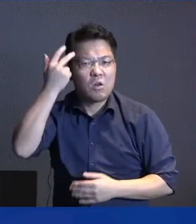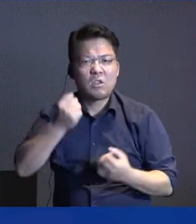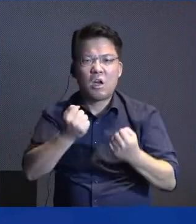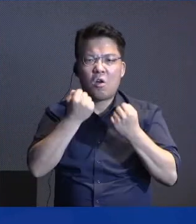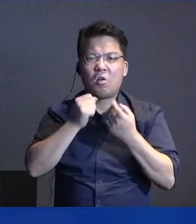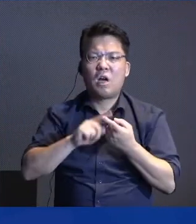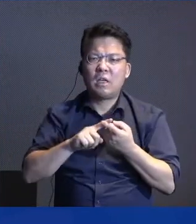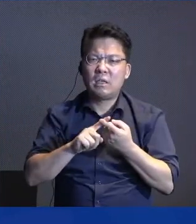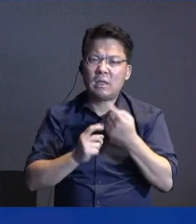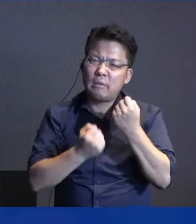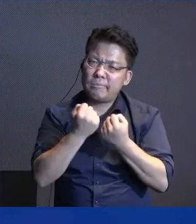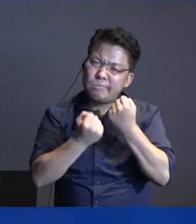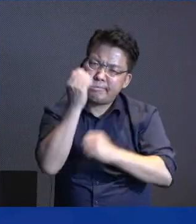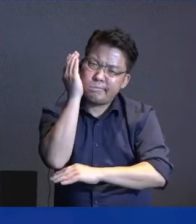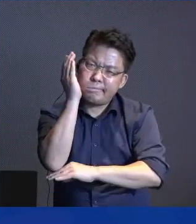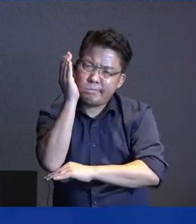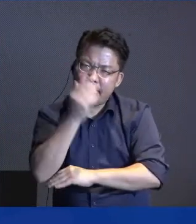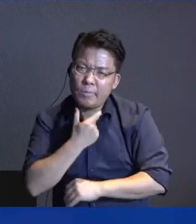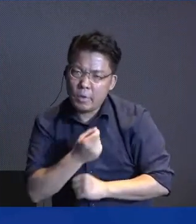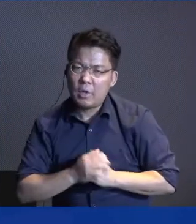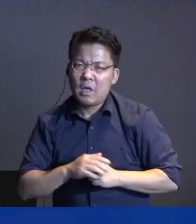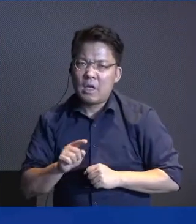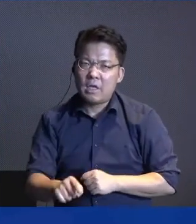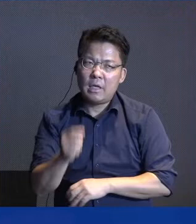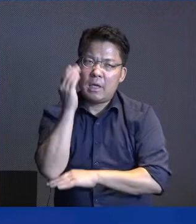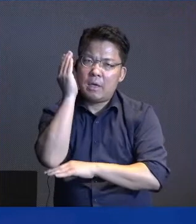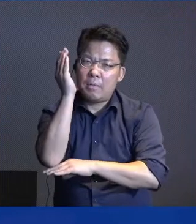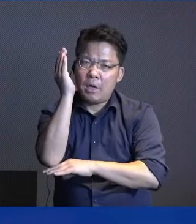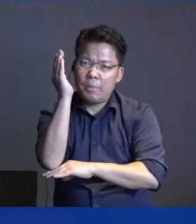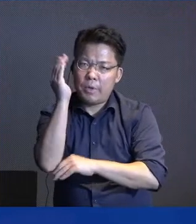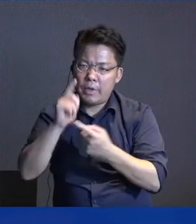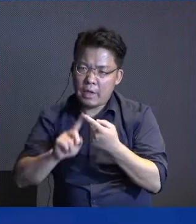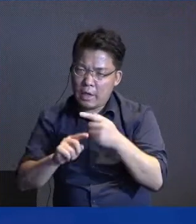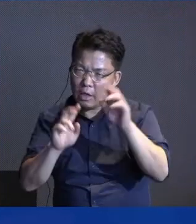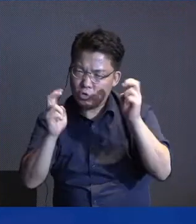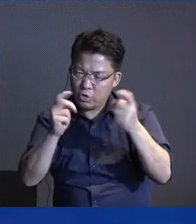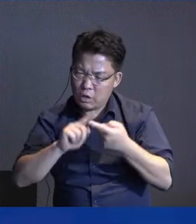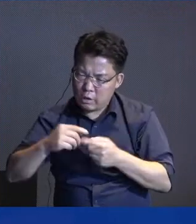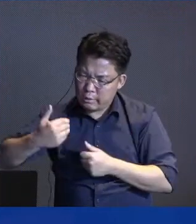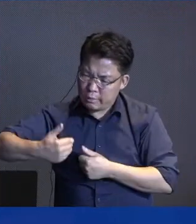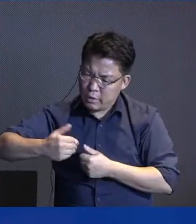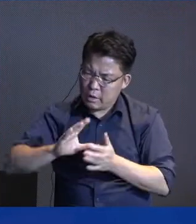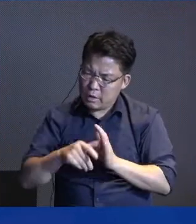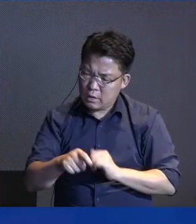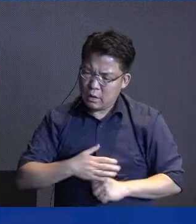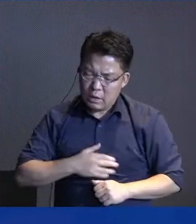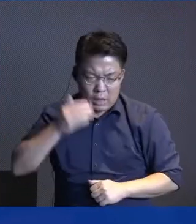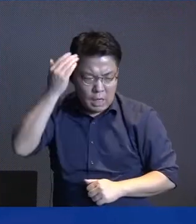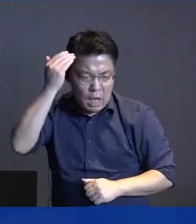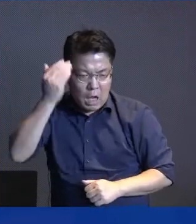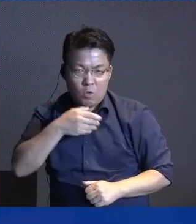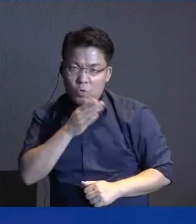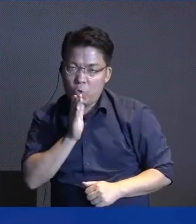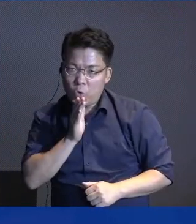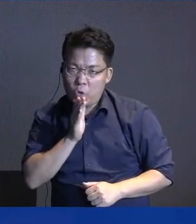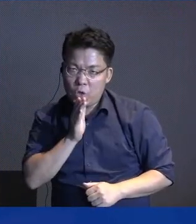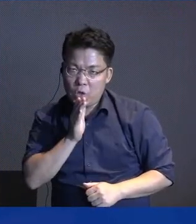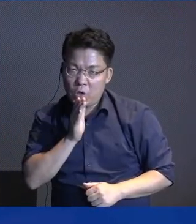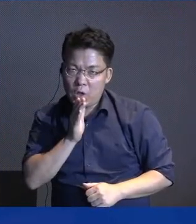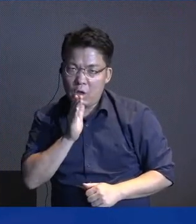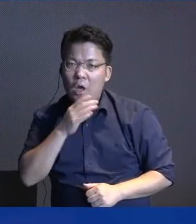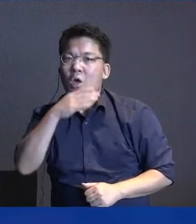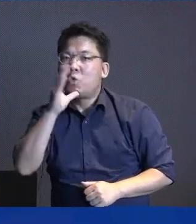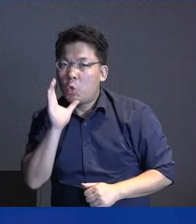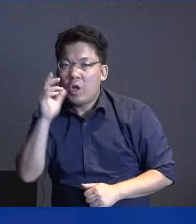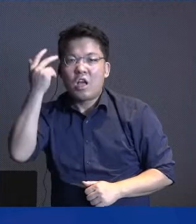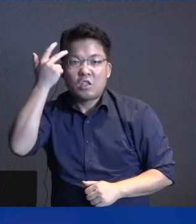to give a very general overview of mental health issues in older adults in Korea. So what I'm going to